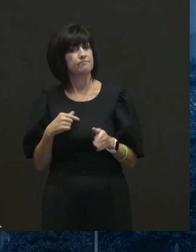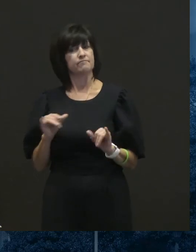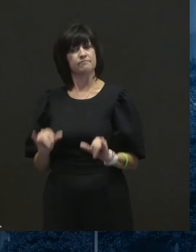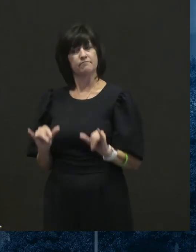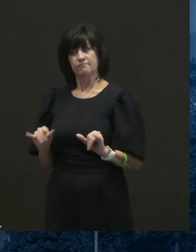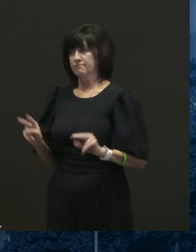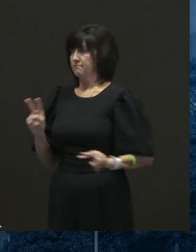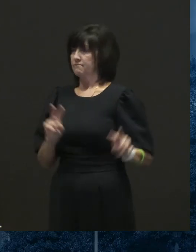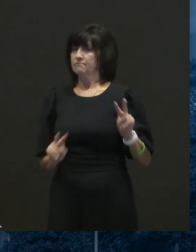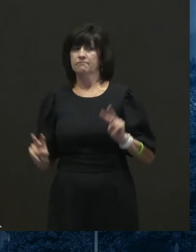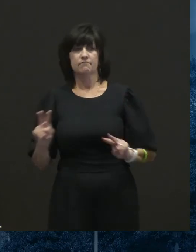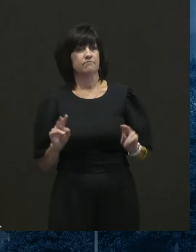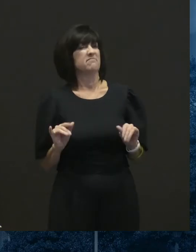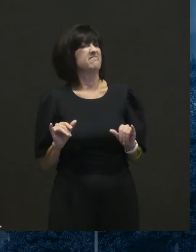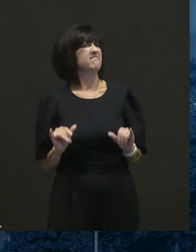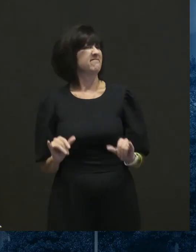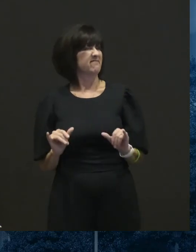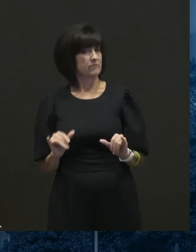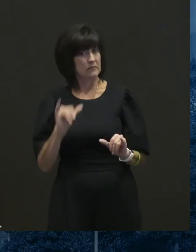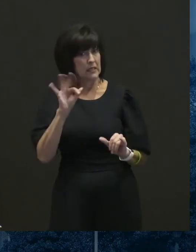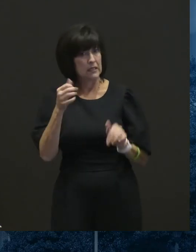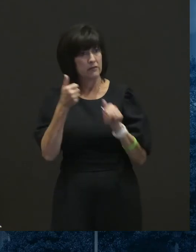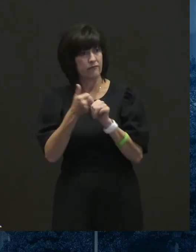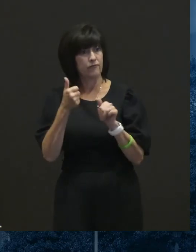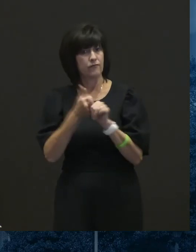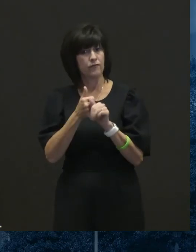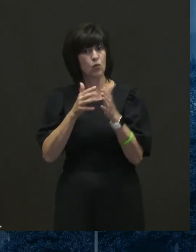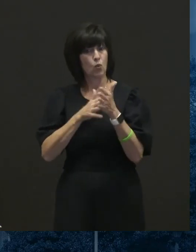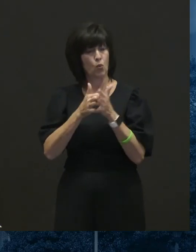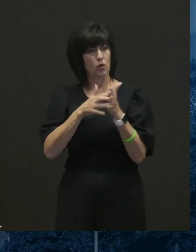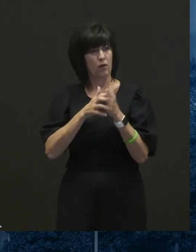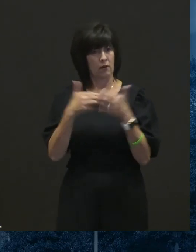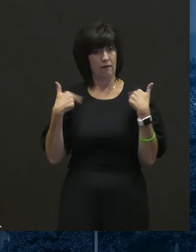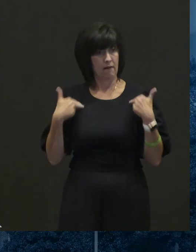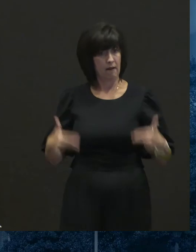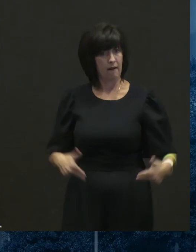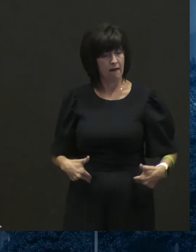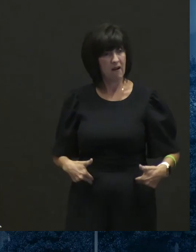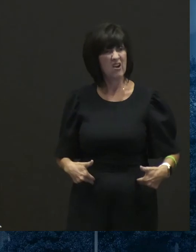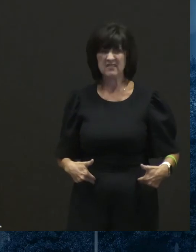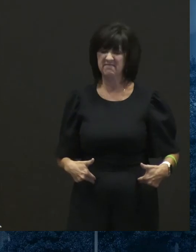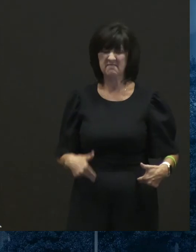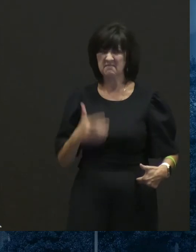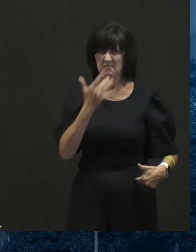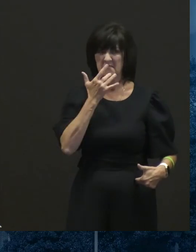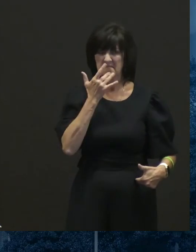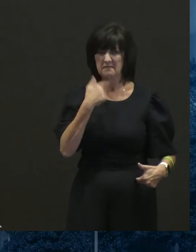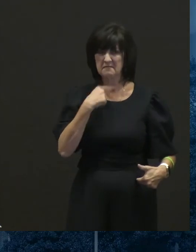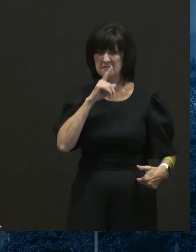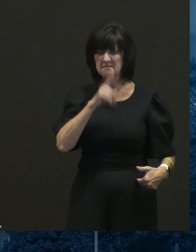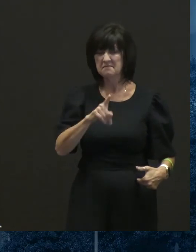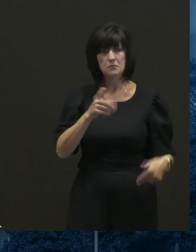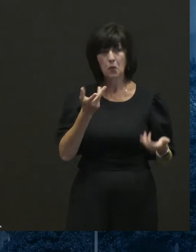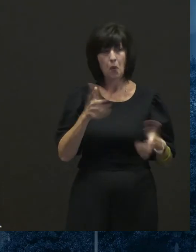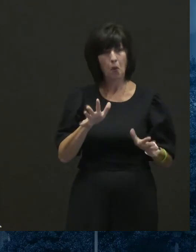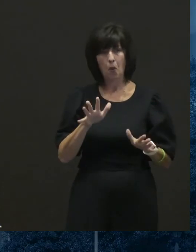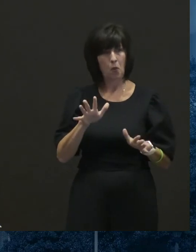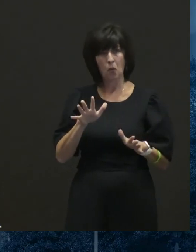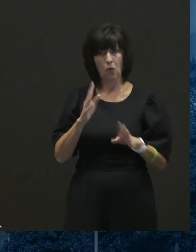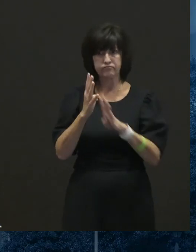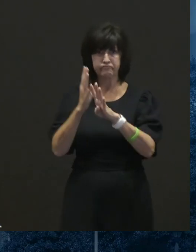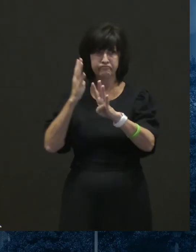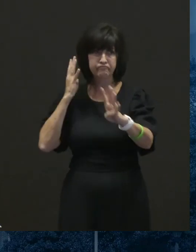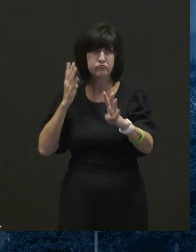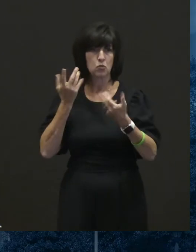want somebody that's in a vulnerable population to do, so they can vote comfortably from home. The legislation